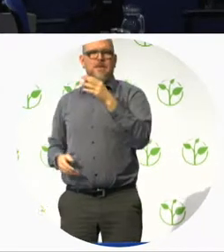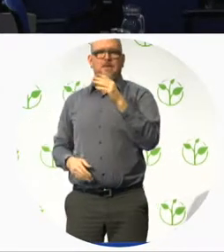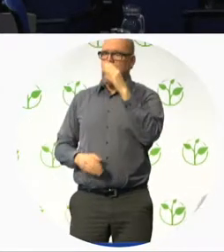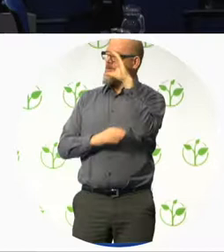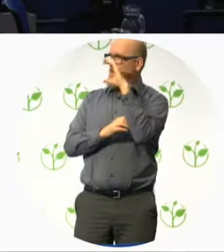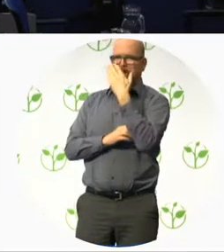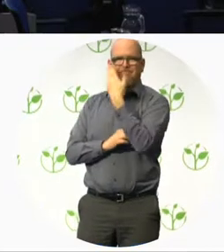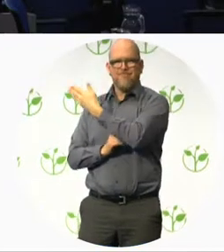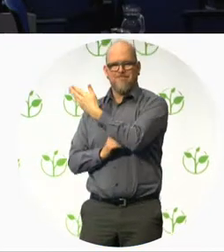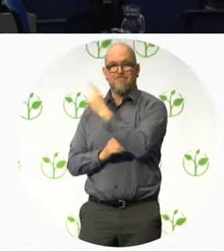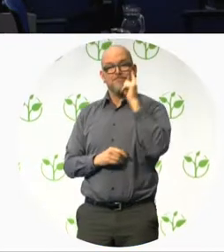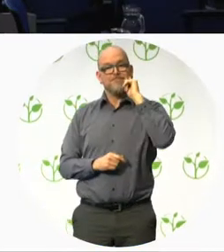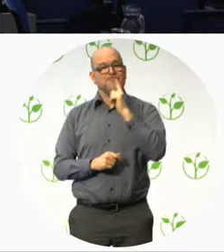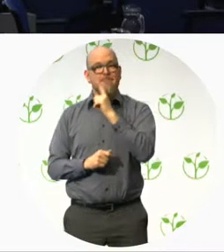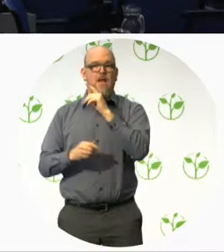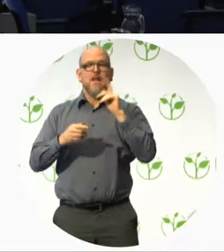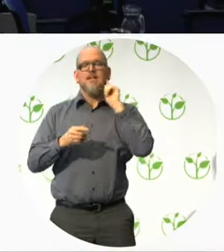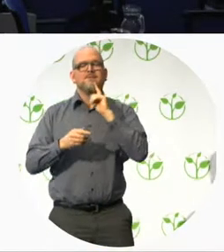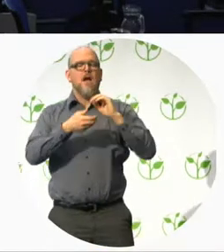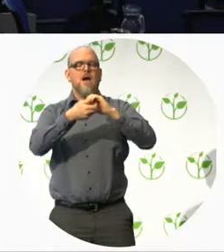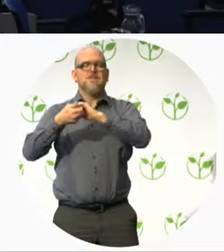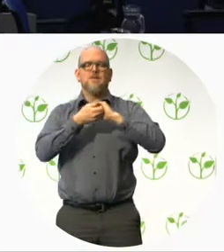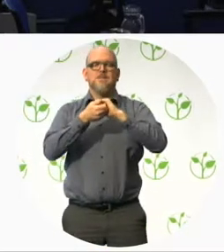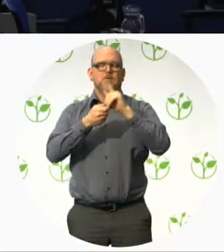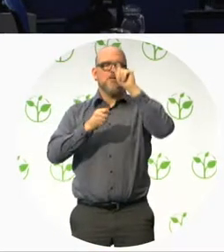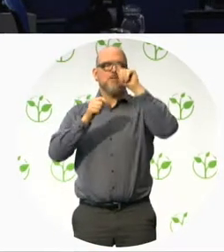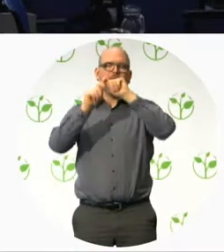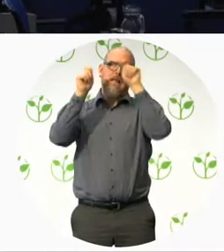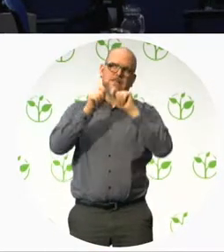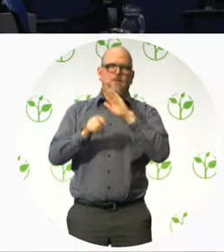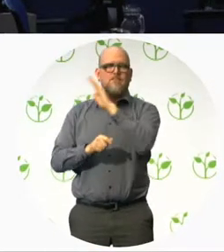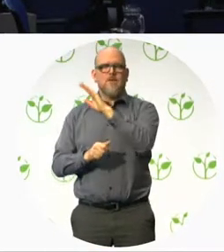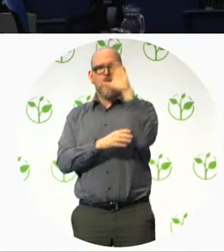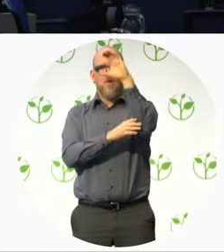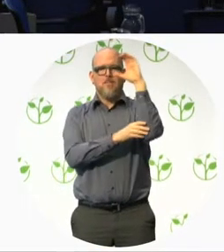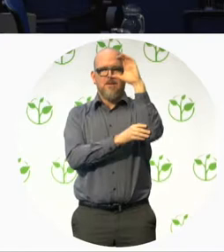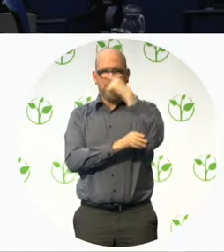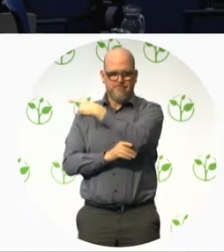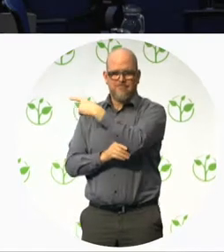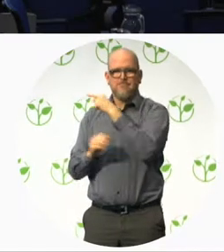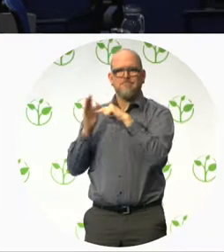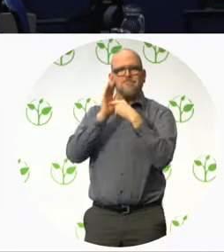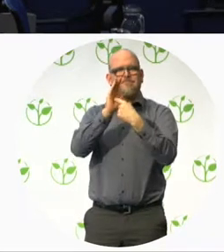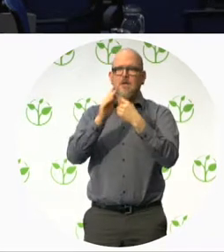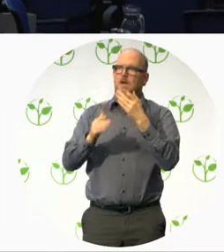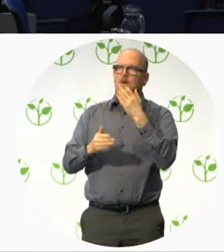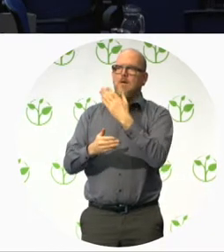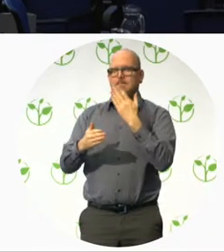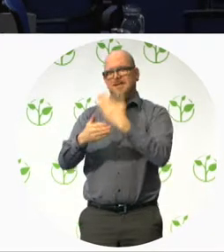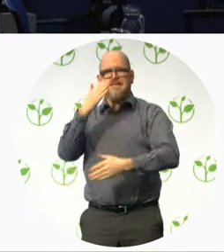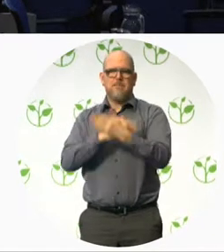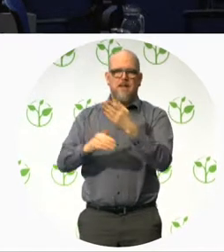disability, and coaching groups in areas such as leadership, human rights, and construction of public policy in disability. I'm looking forward to